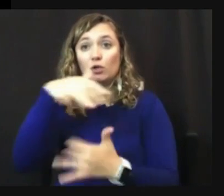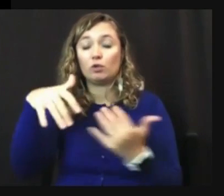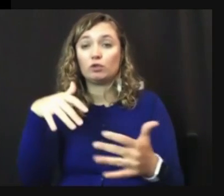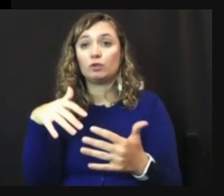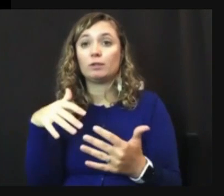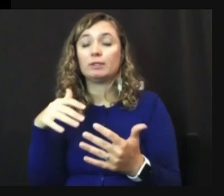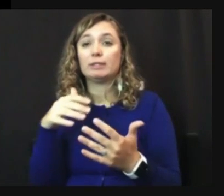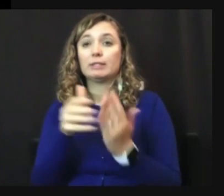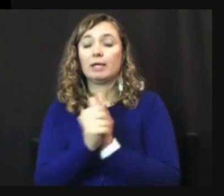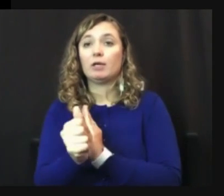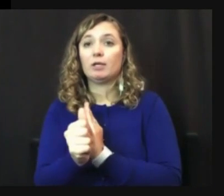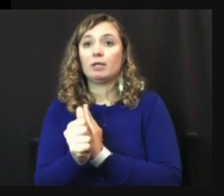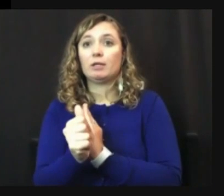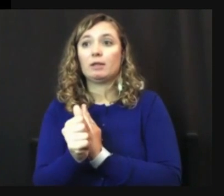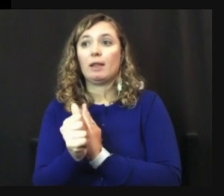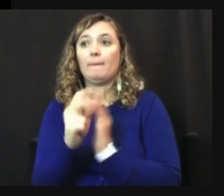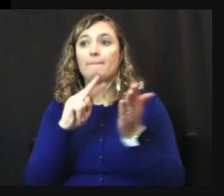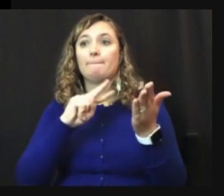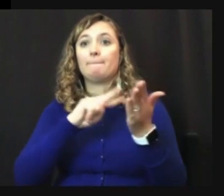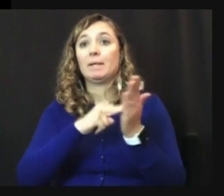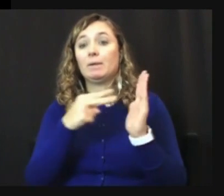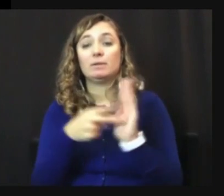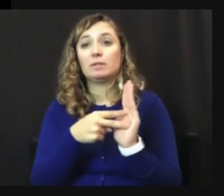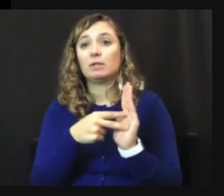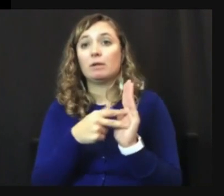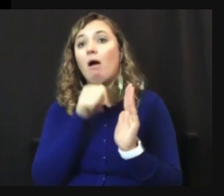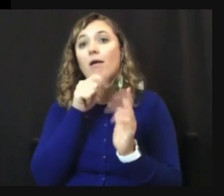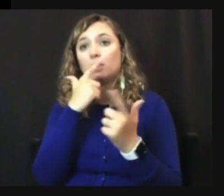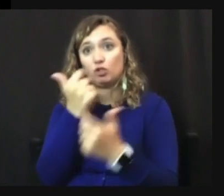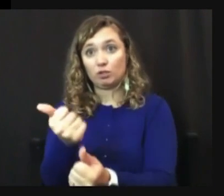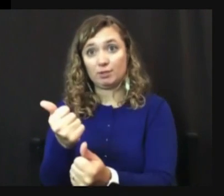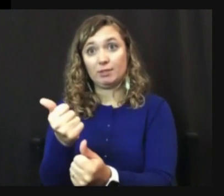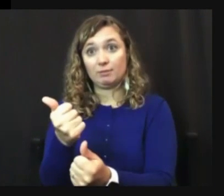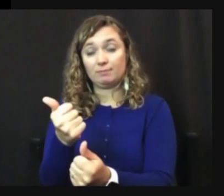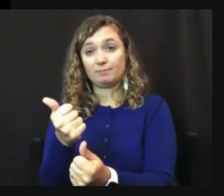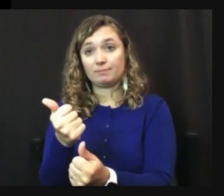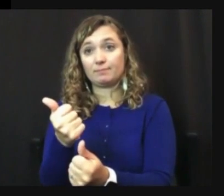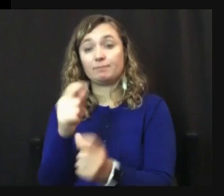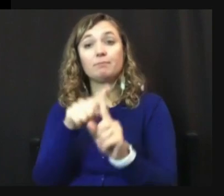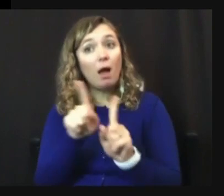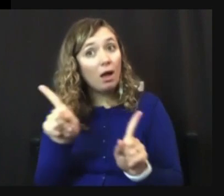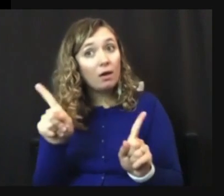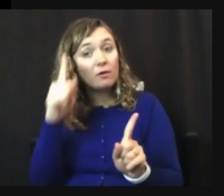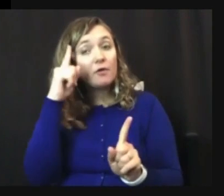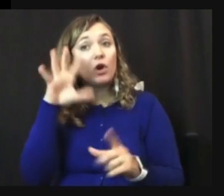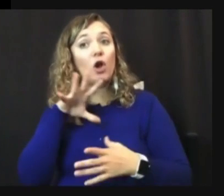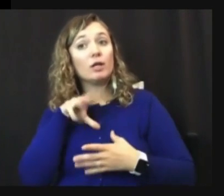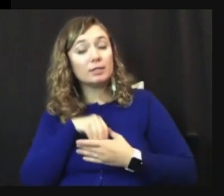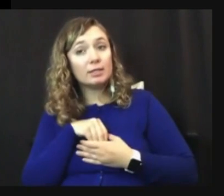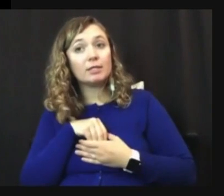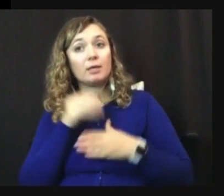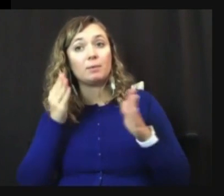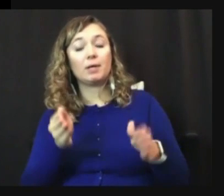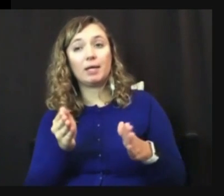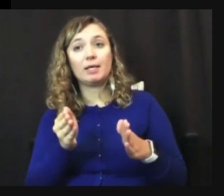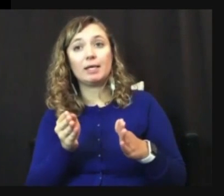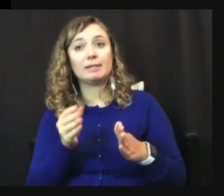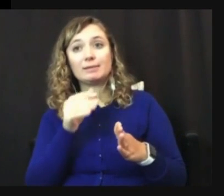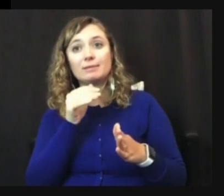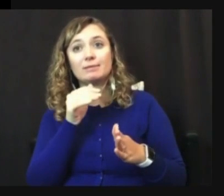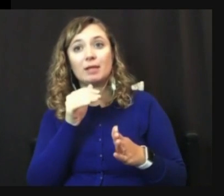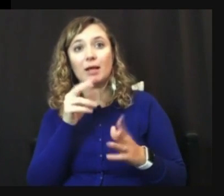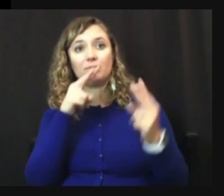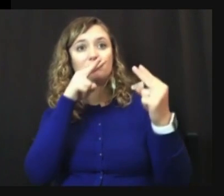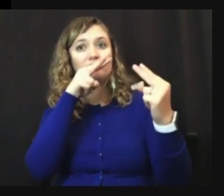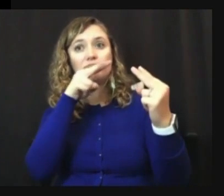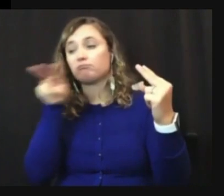you is maybe disinterested. But as an autistic person, that's not why I'm going to look away from you. I'm going to look